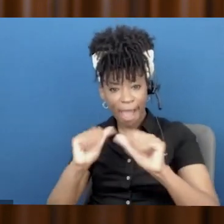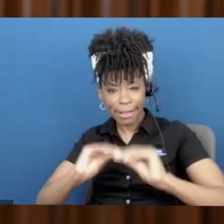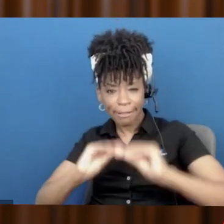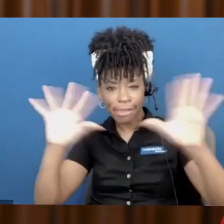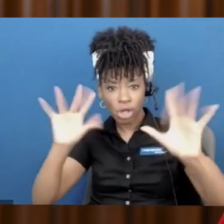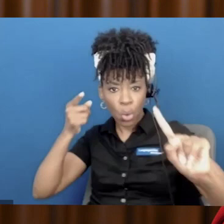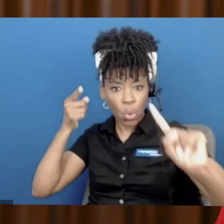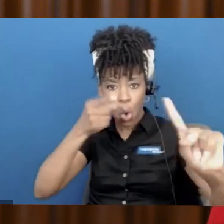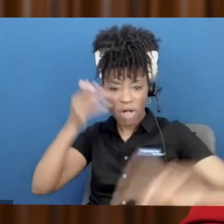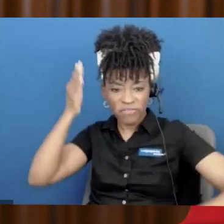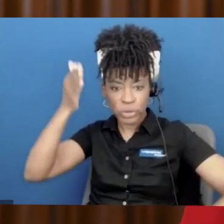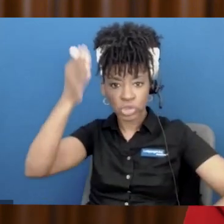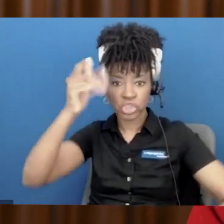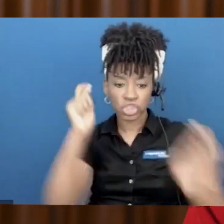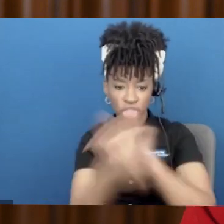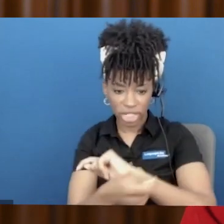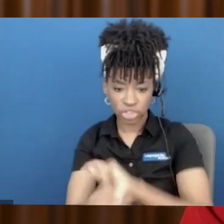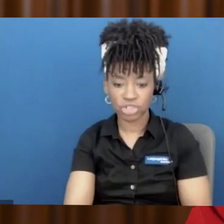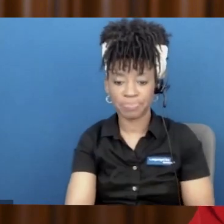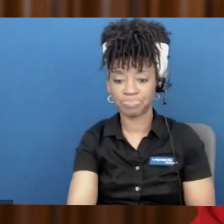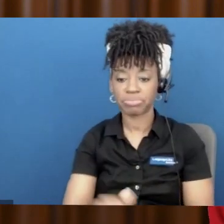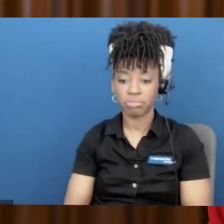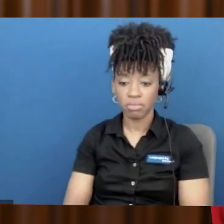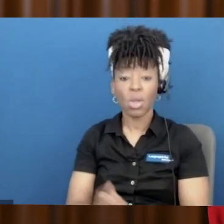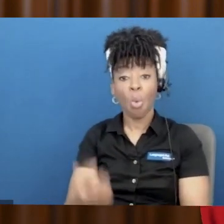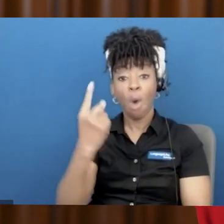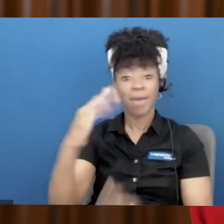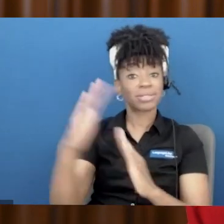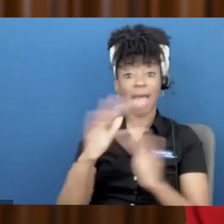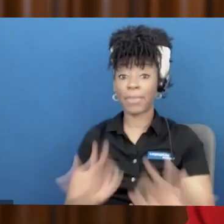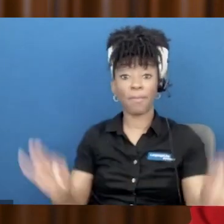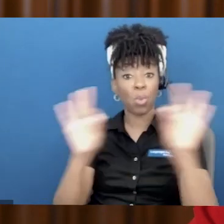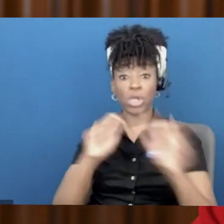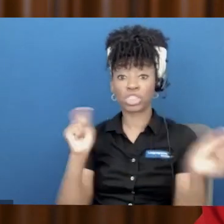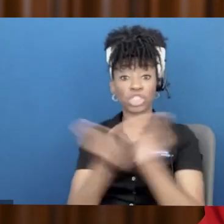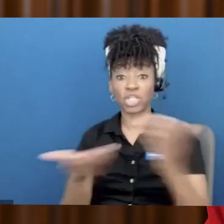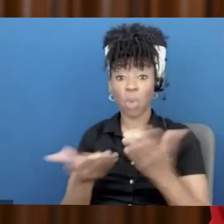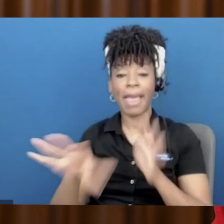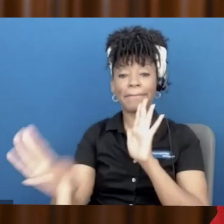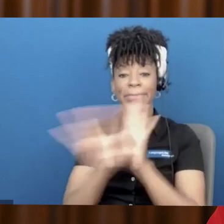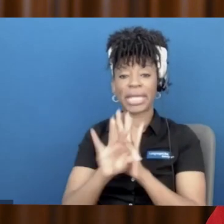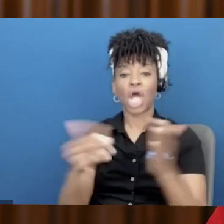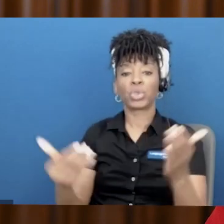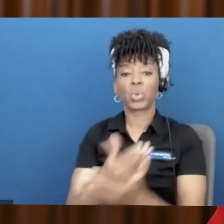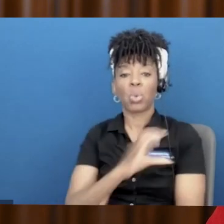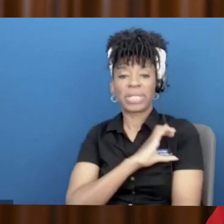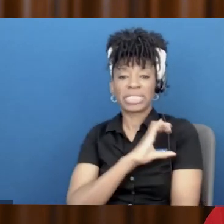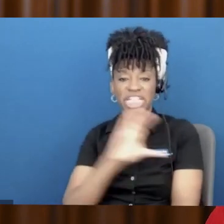do in this historic era of change is select a new police chief who shares our vision and our